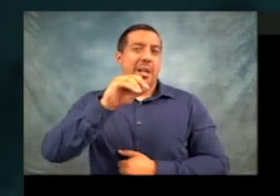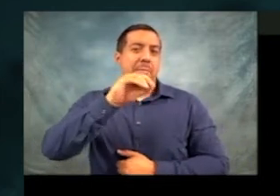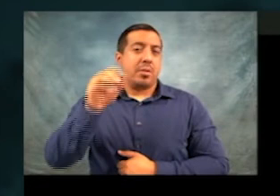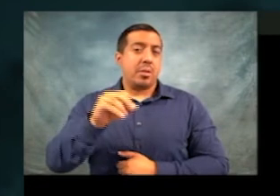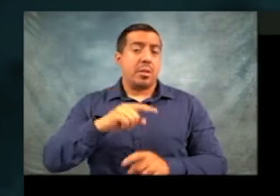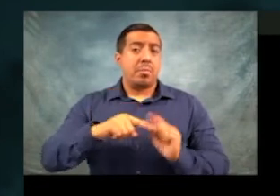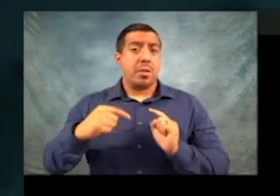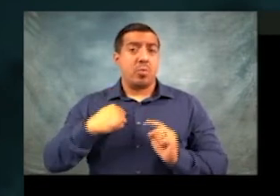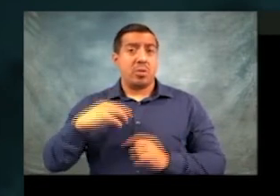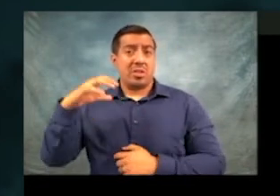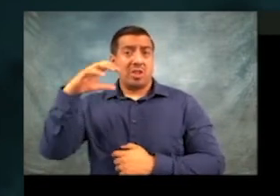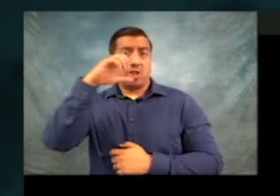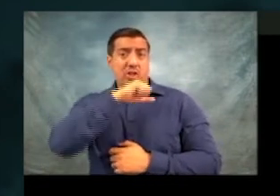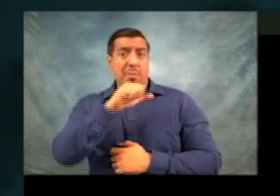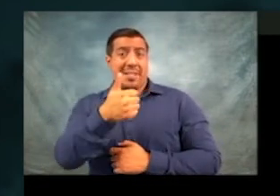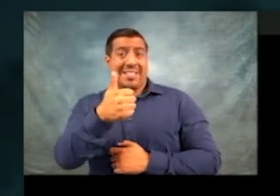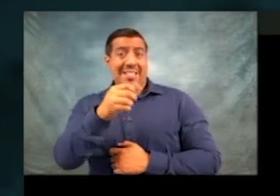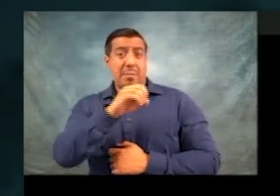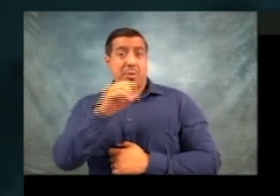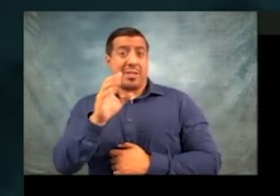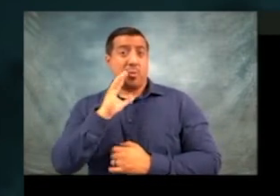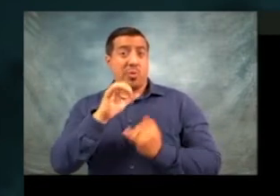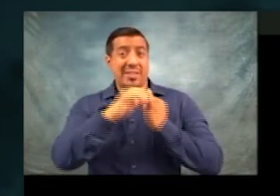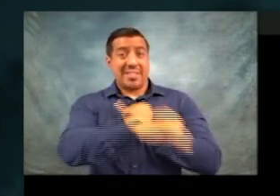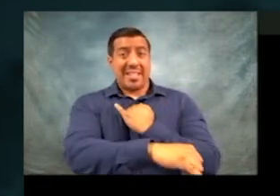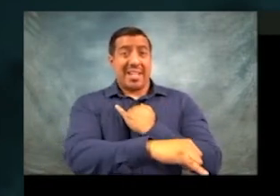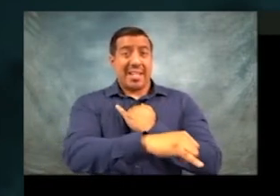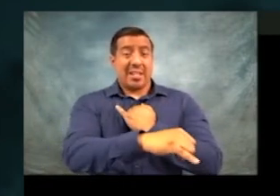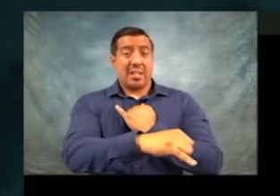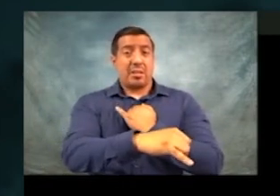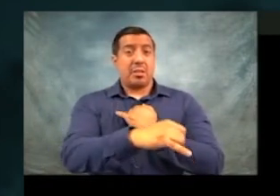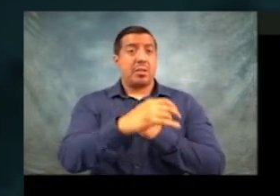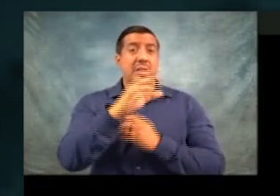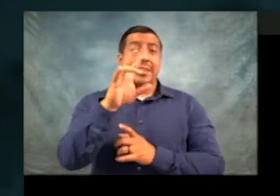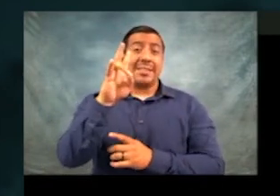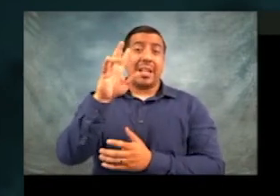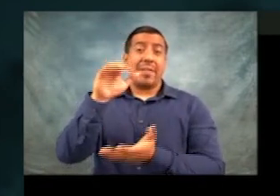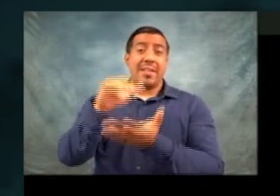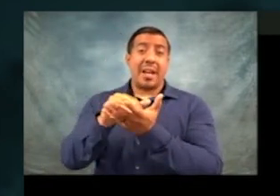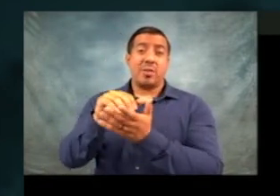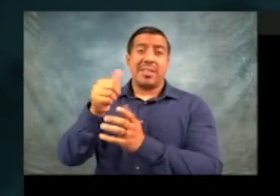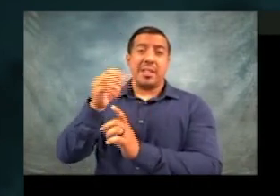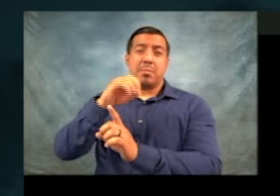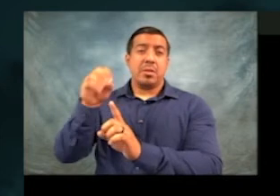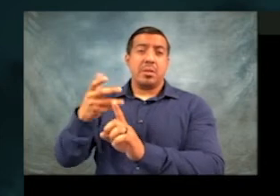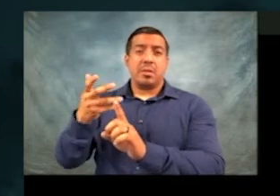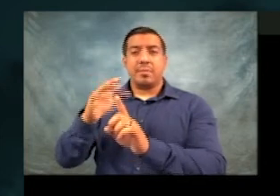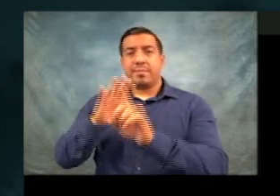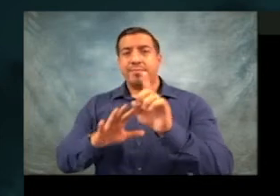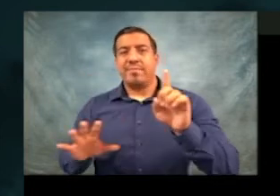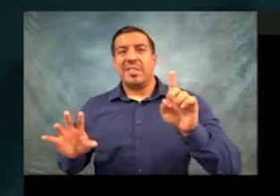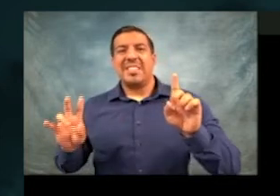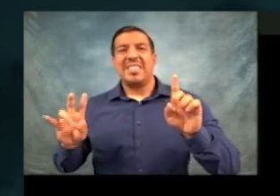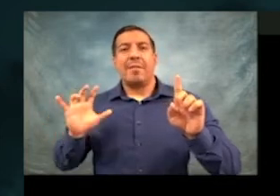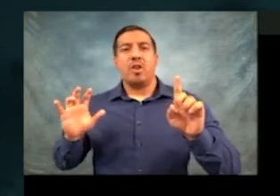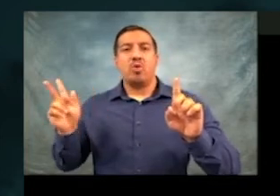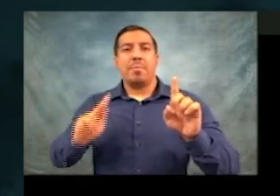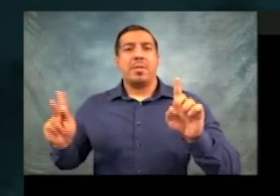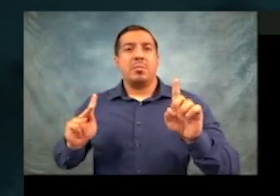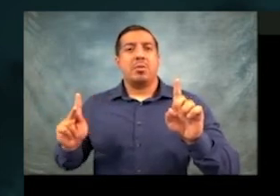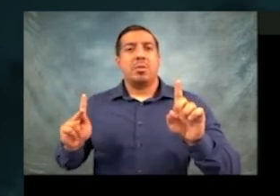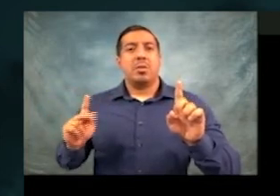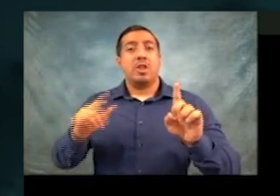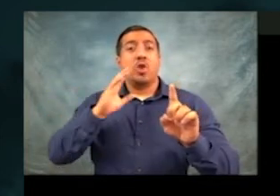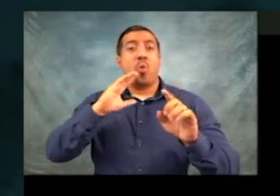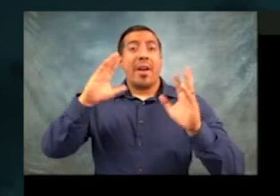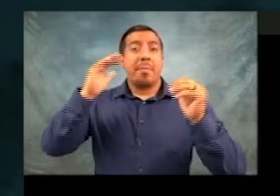to assume that 10% would normally say, so 10% of 7,000 is about 700 people. So you would normally